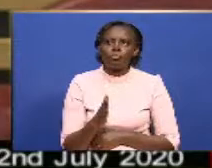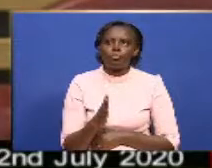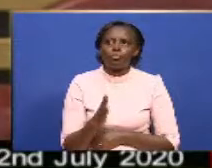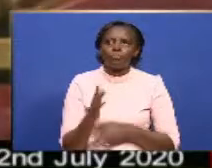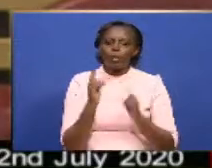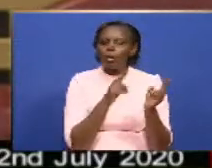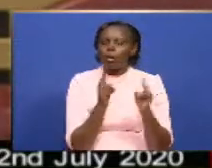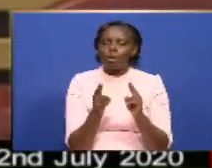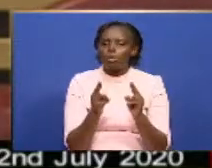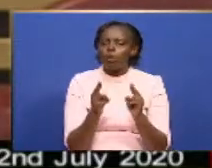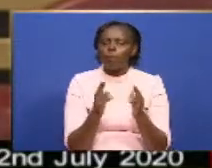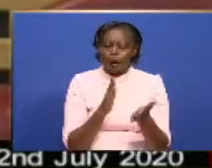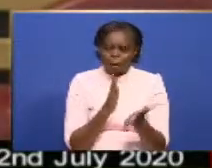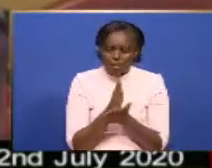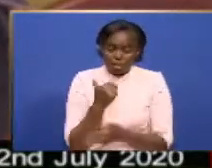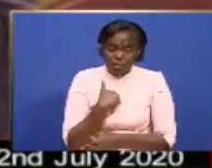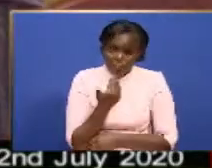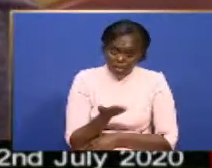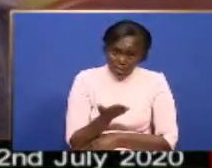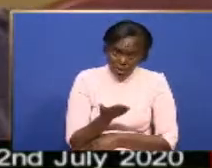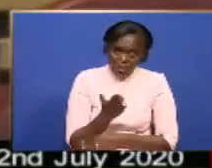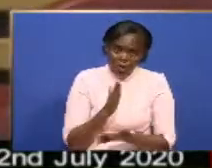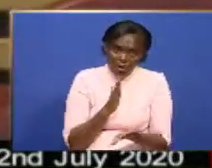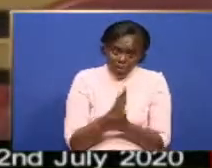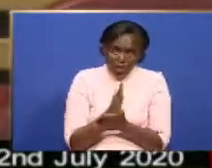usually there are rights